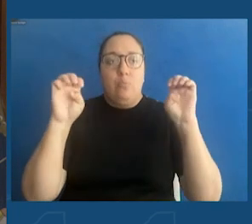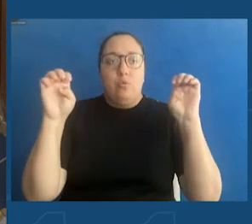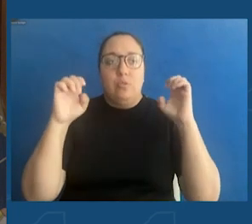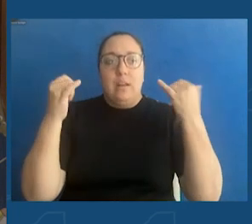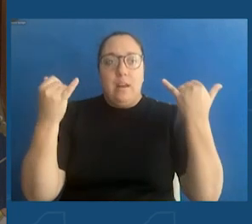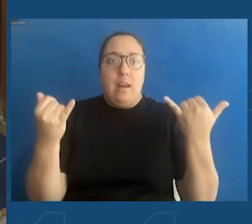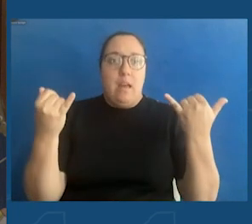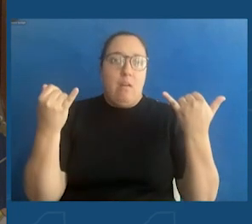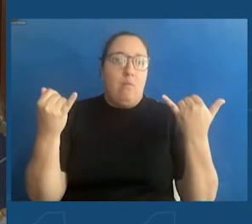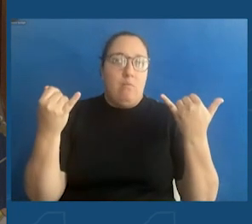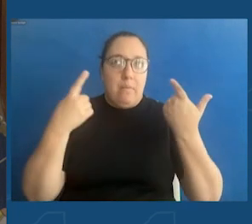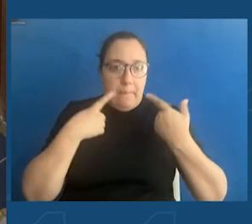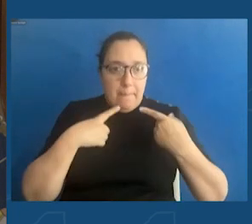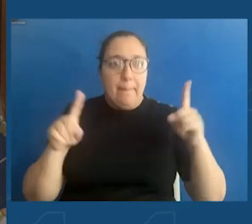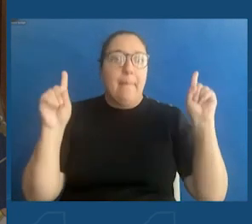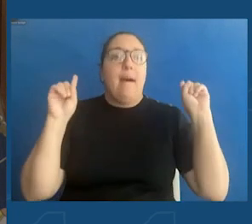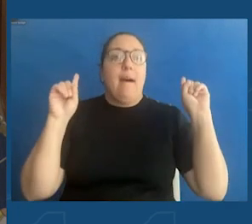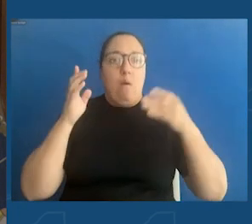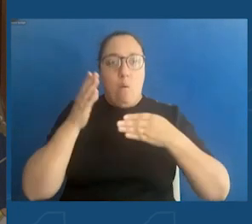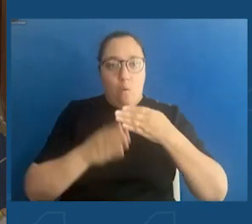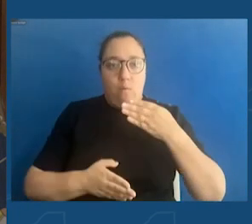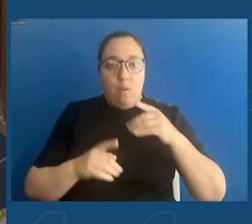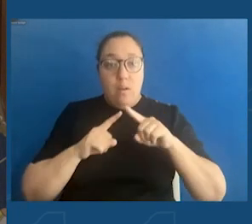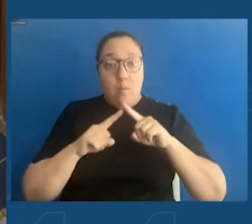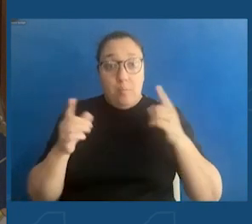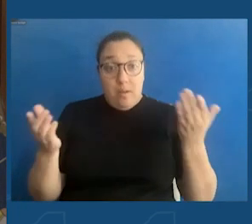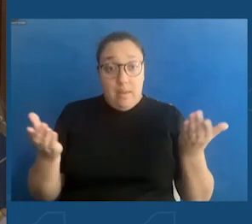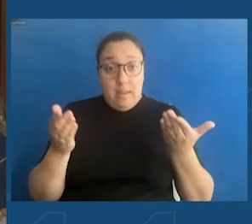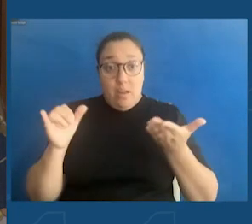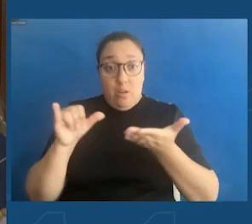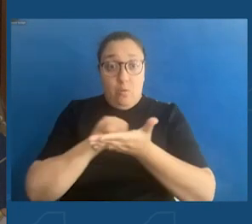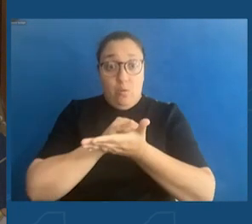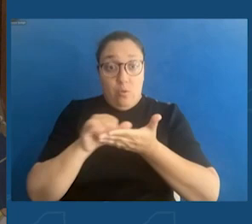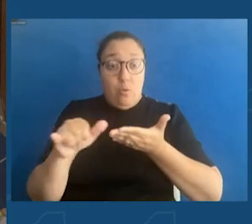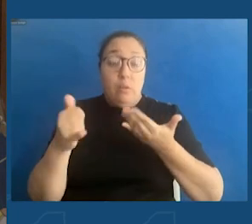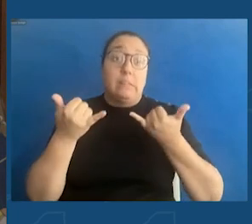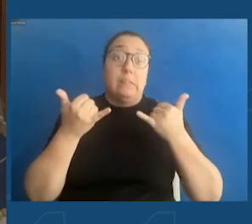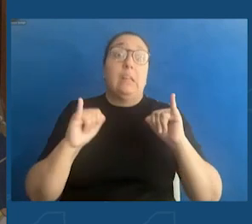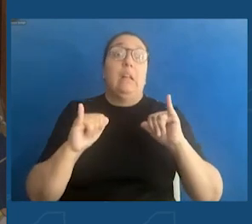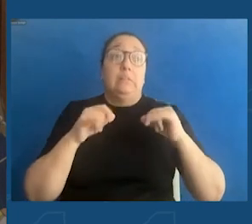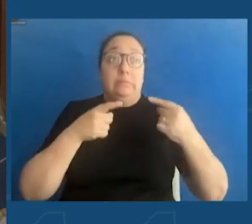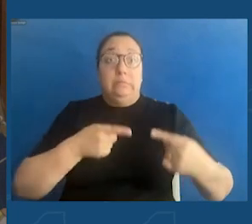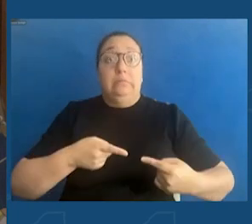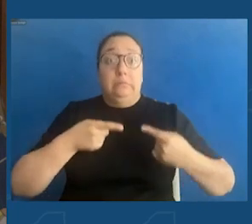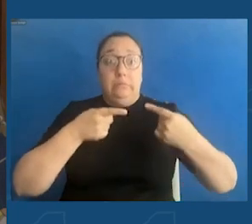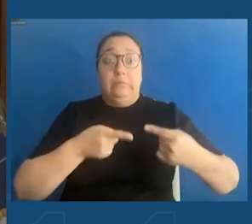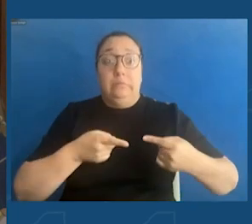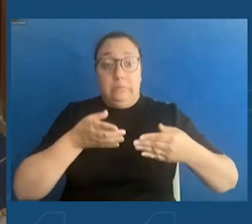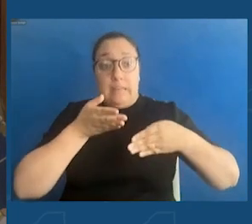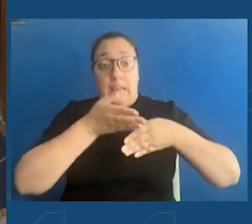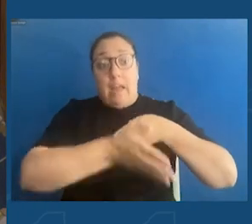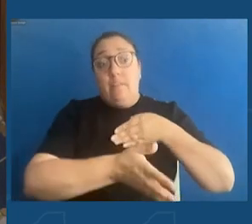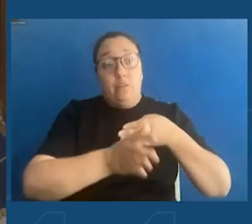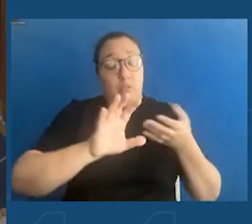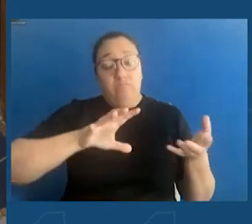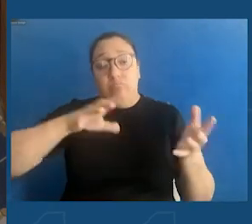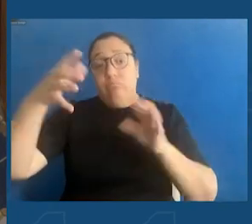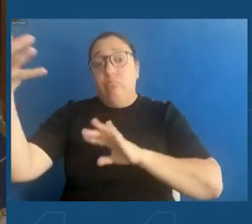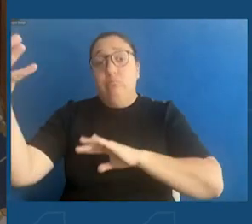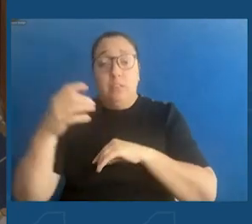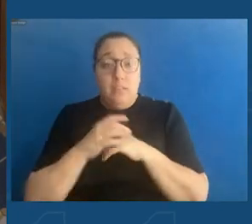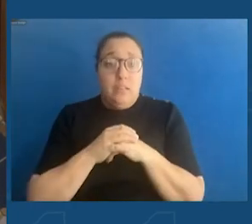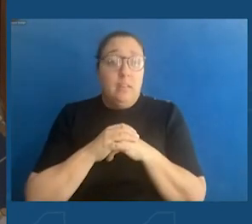Finally. But here in New York, we're really still dealing with the aftermath, the effect that is just so pervasive